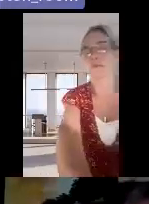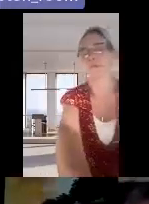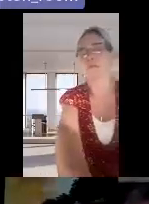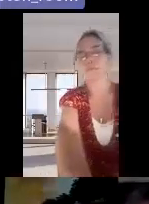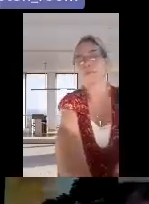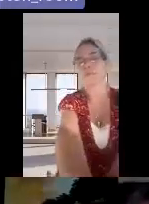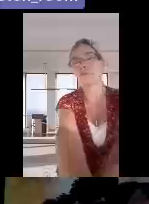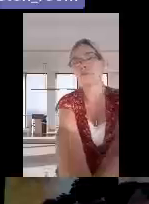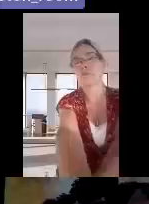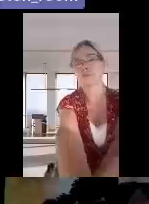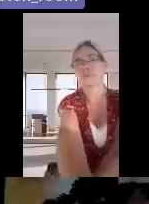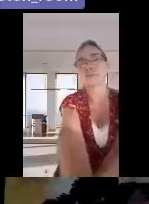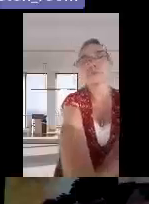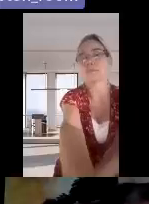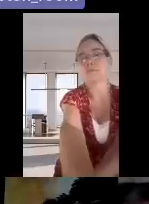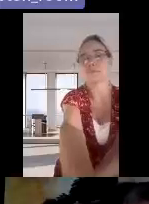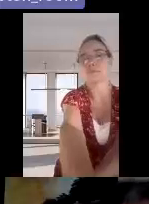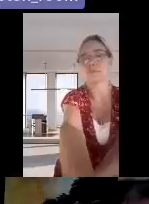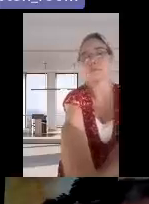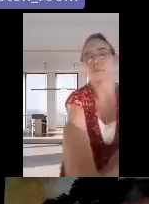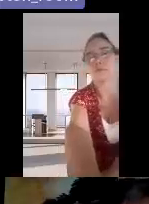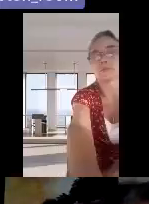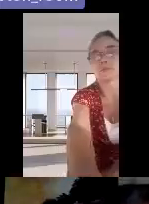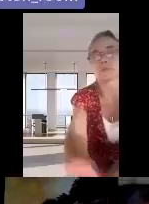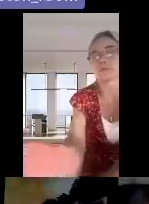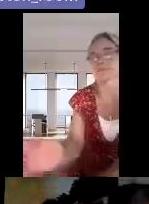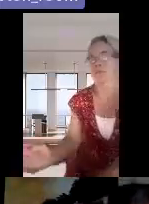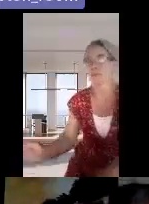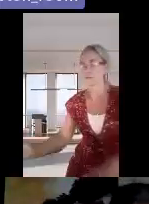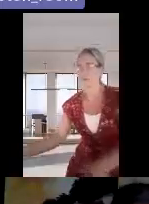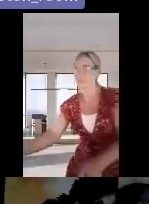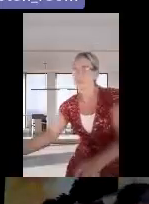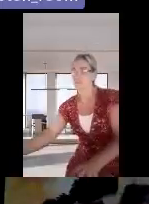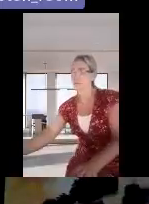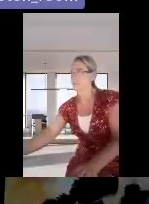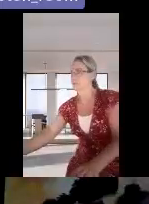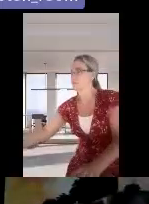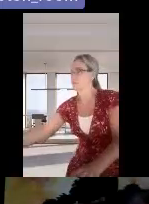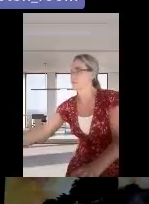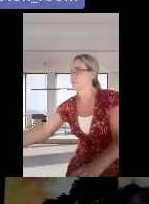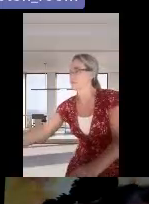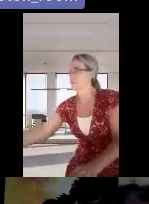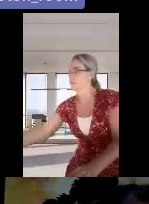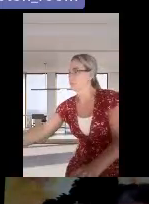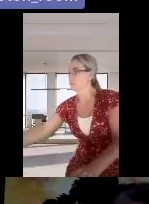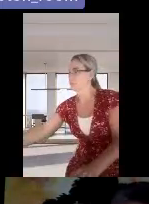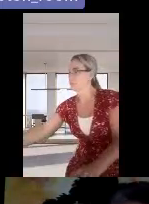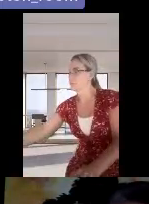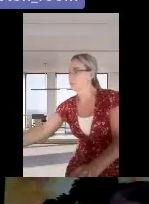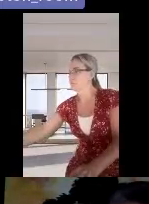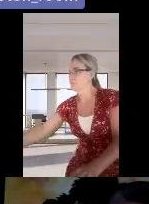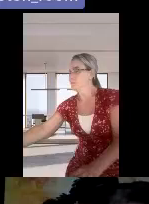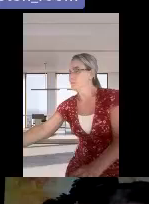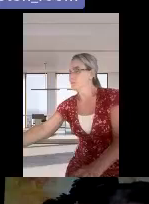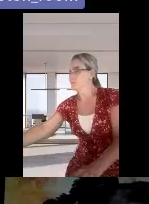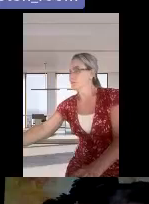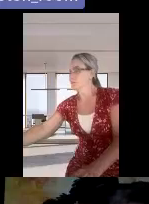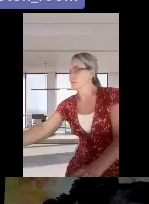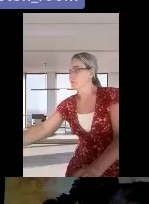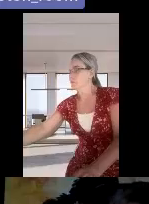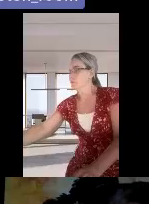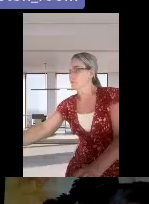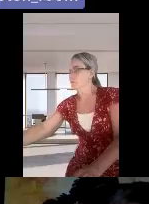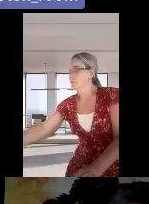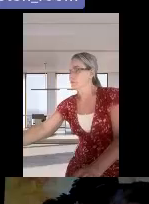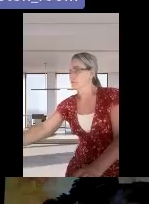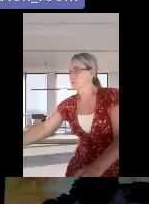said something about, oh, this has been amalgamated to a different section. Just two that I wanted to look at really quickly. The one that's listed as $0 for